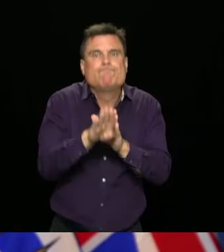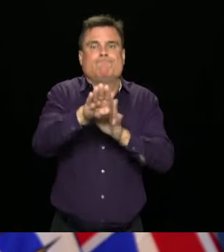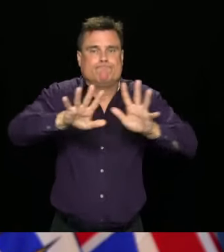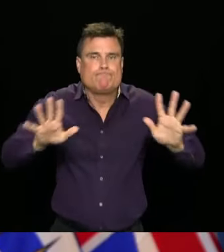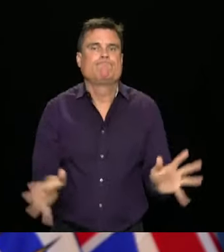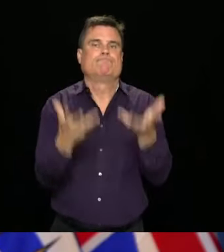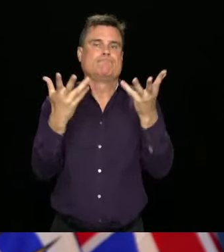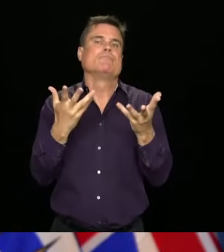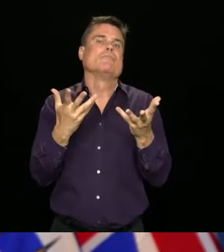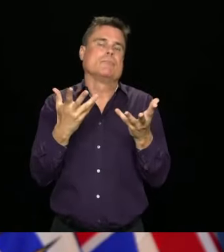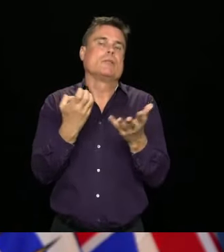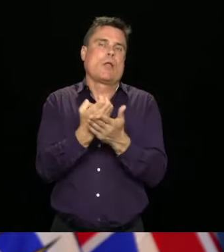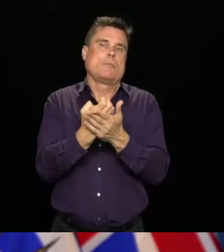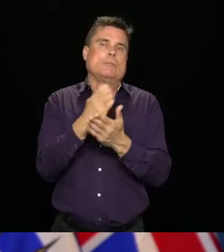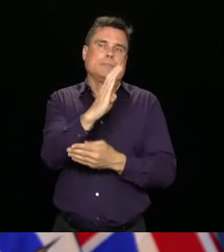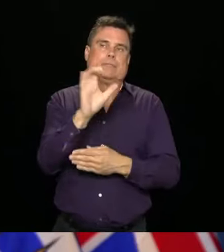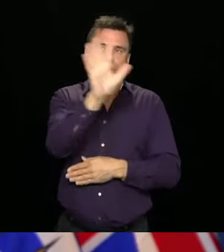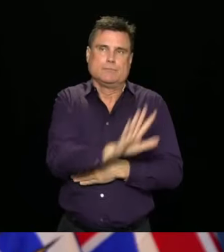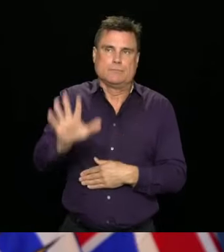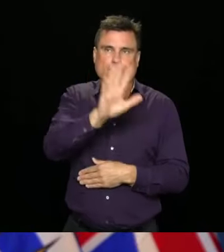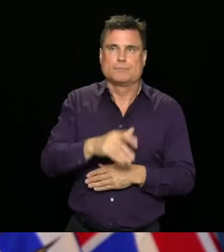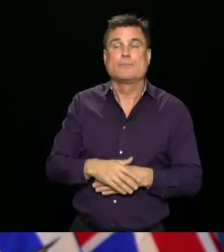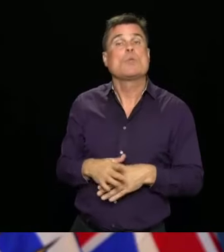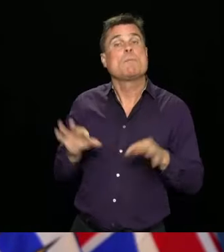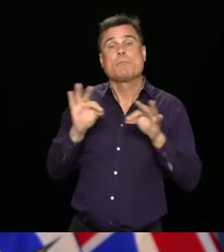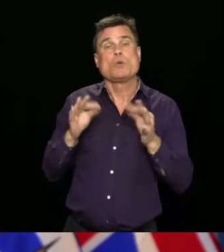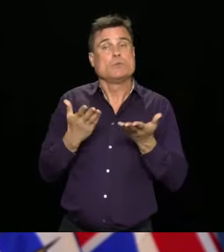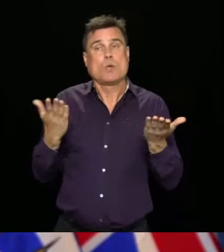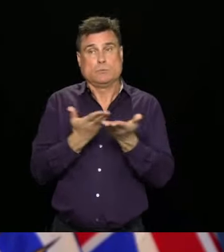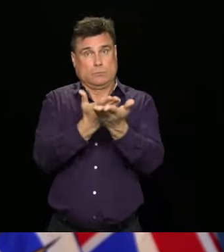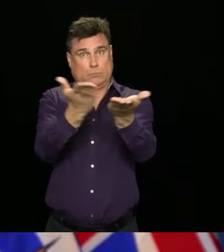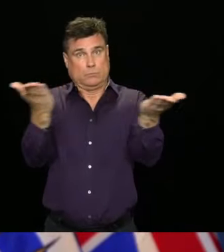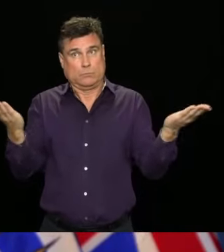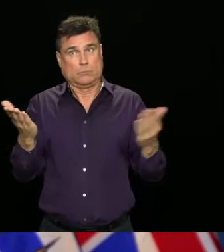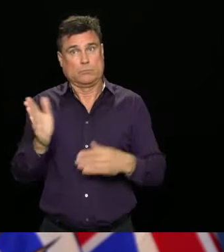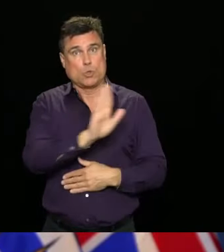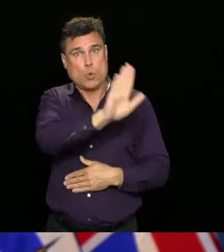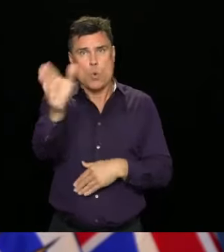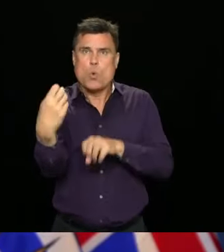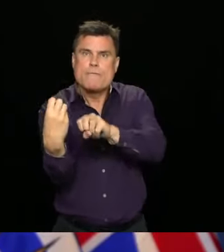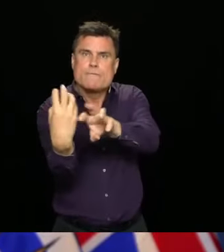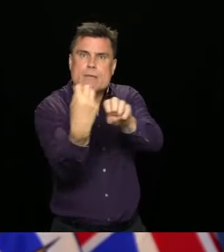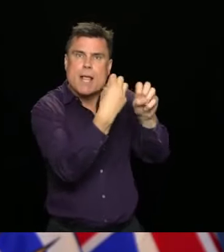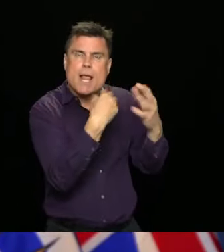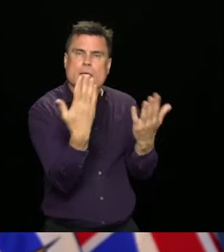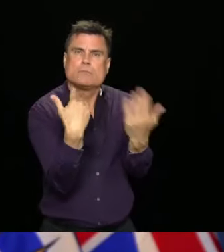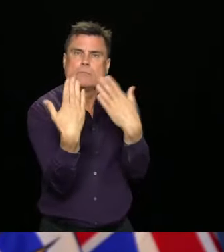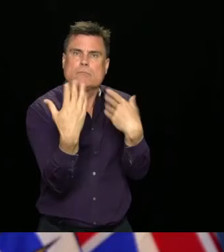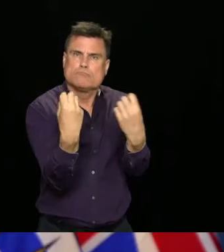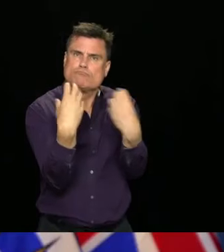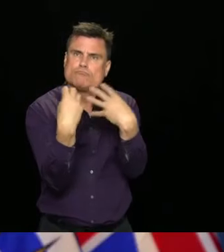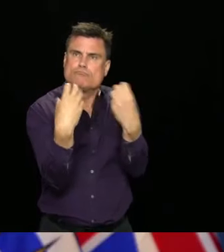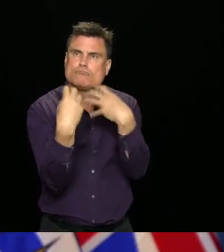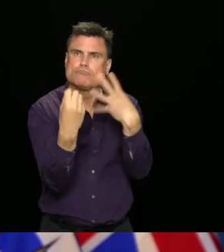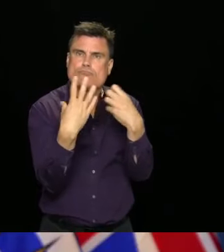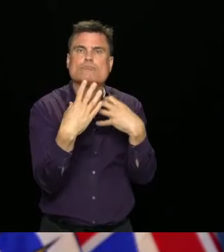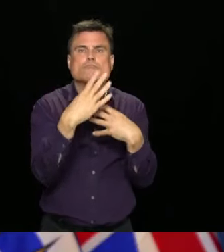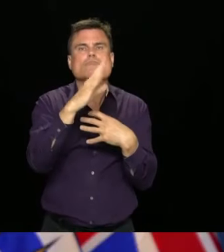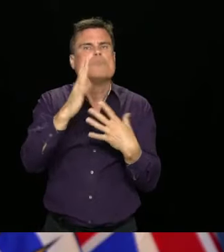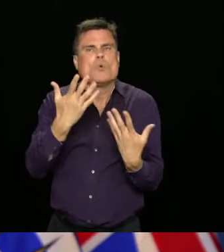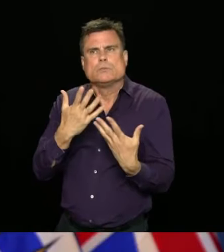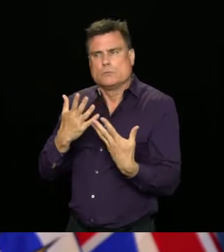recovery. And so it's important to give the public an opportunity to say what their priorities are. What areas do they want us to take a look at for